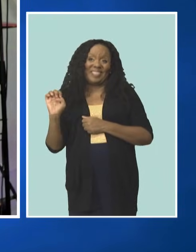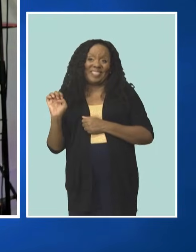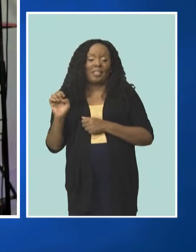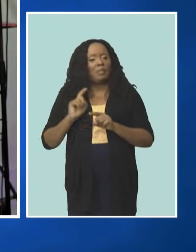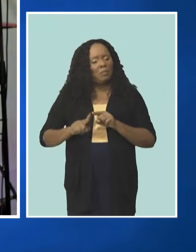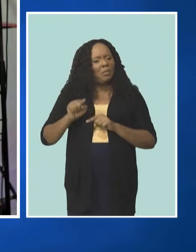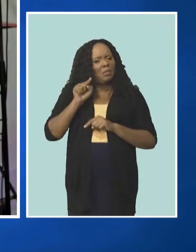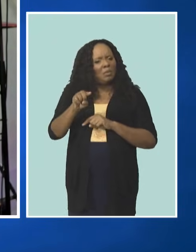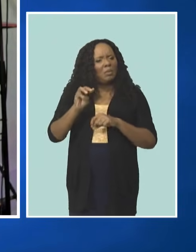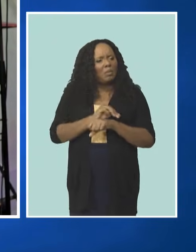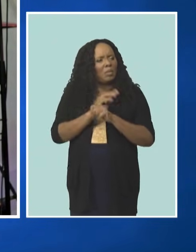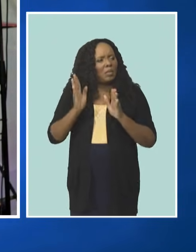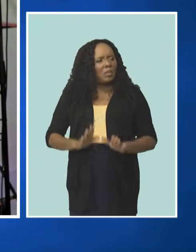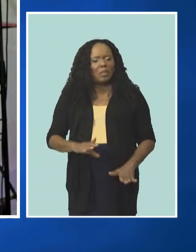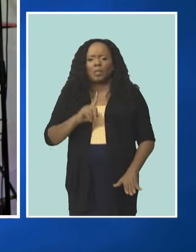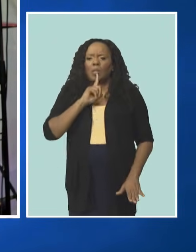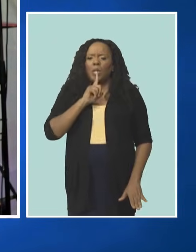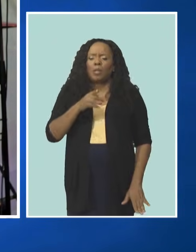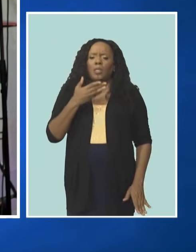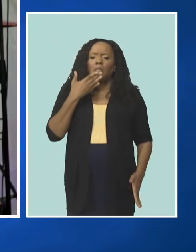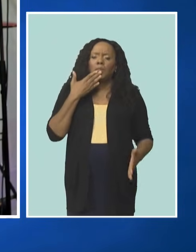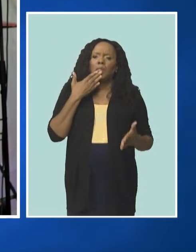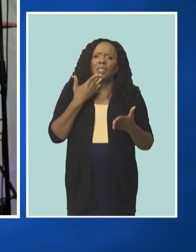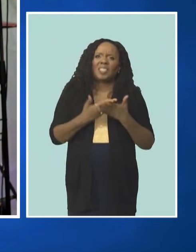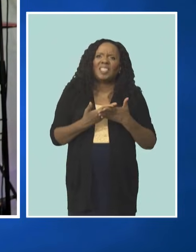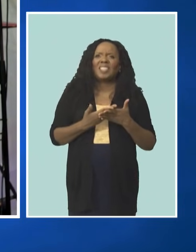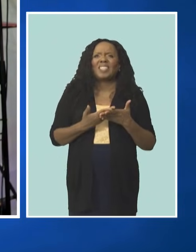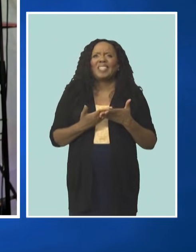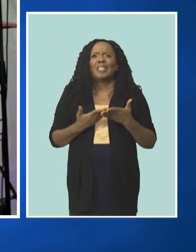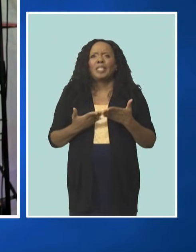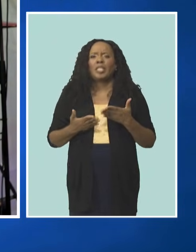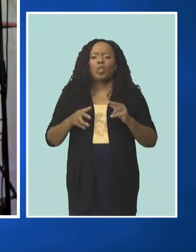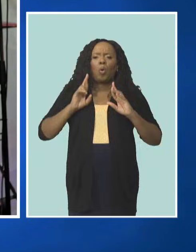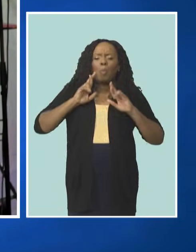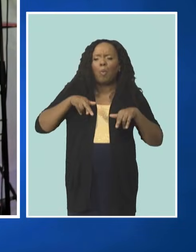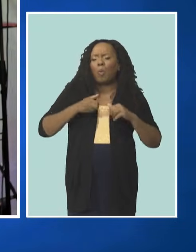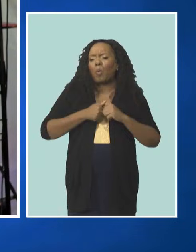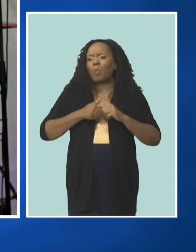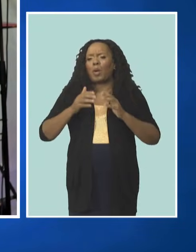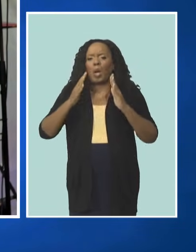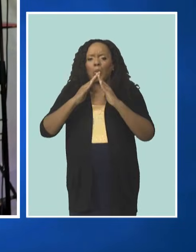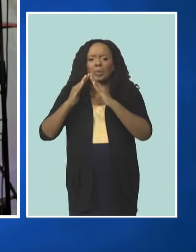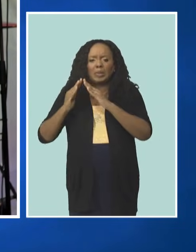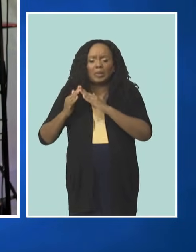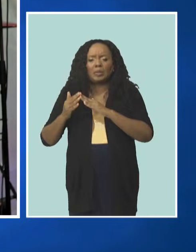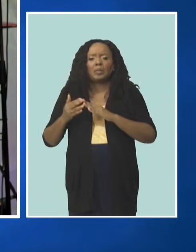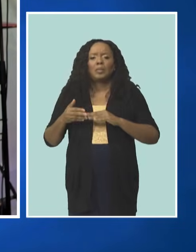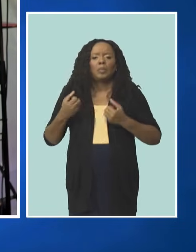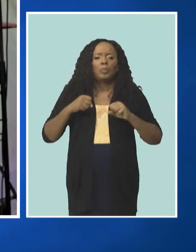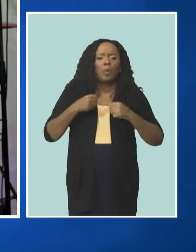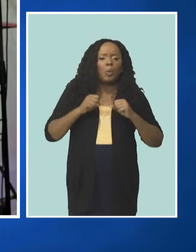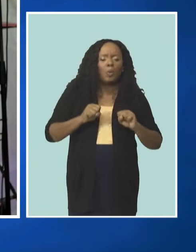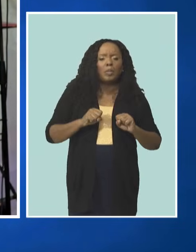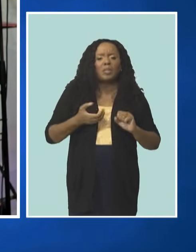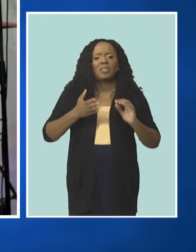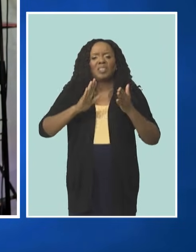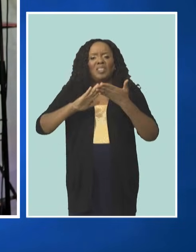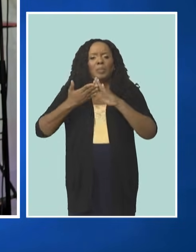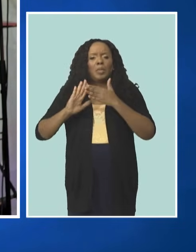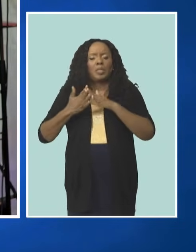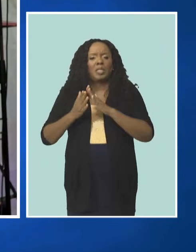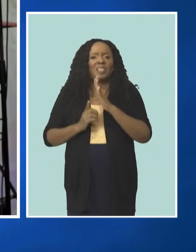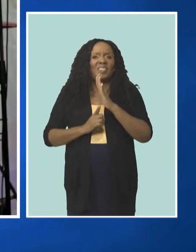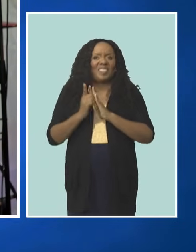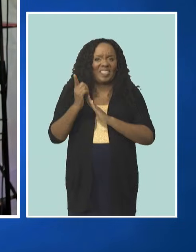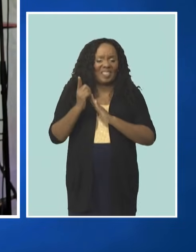a proud record in housing, community development, sport, the tangible outputs